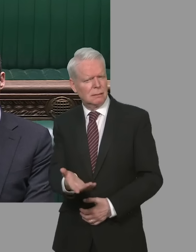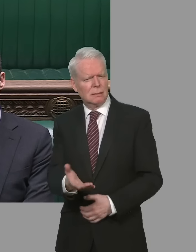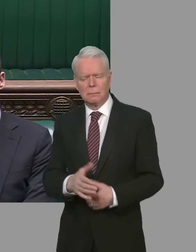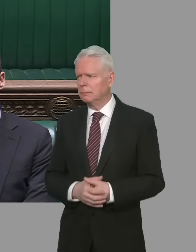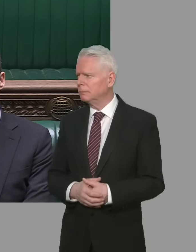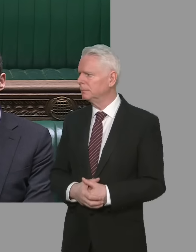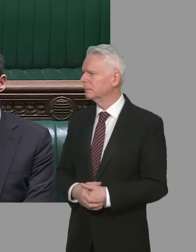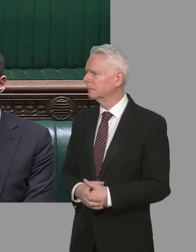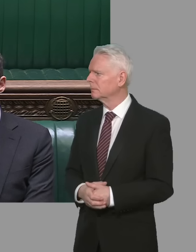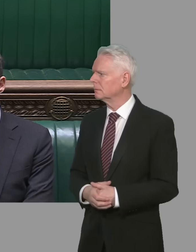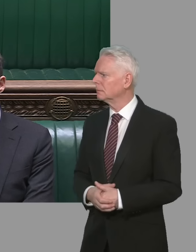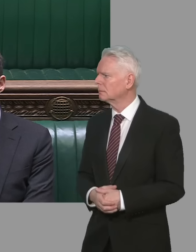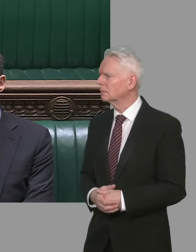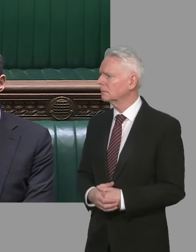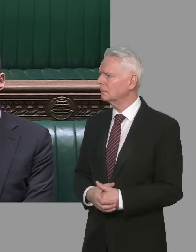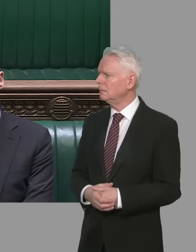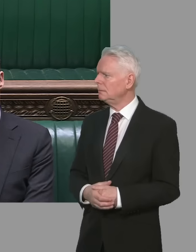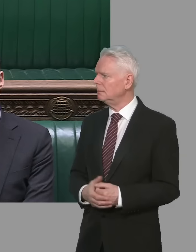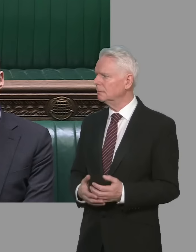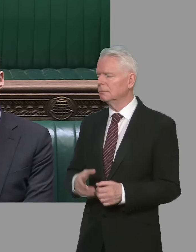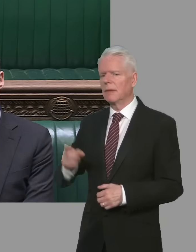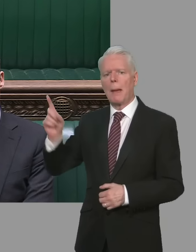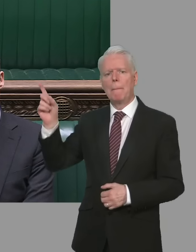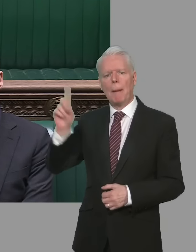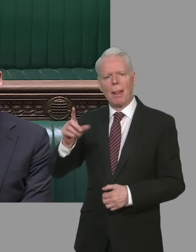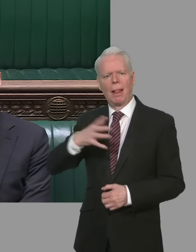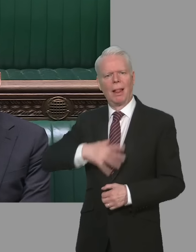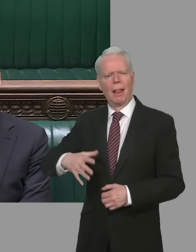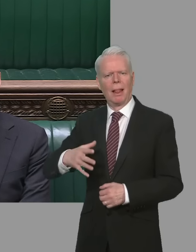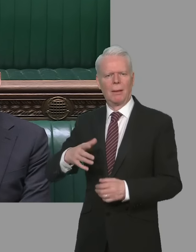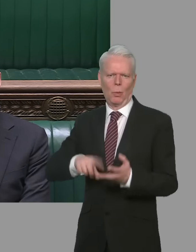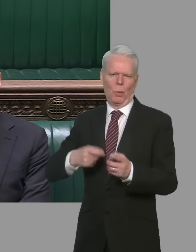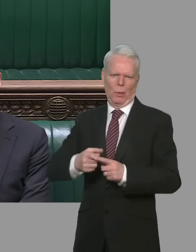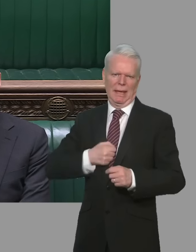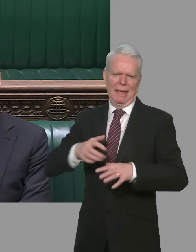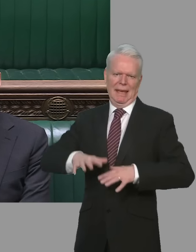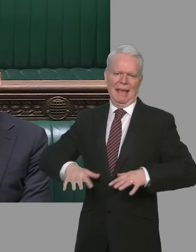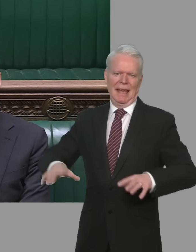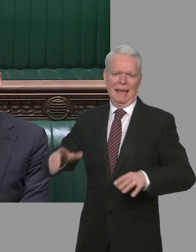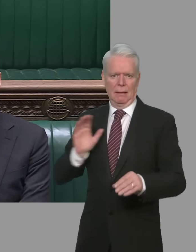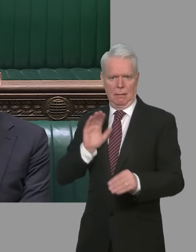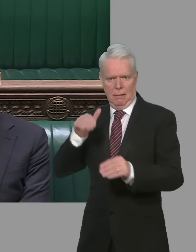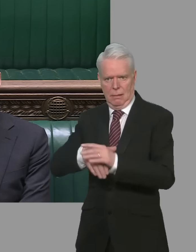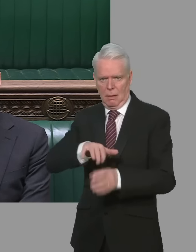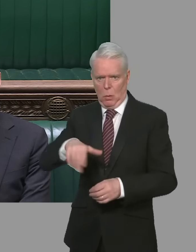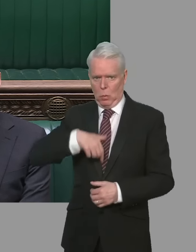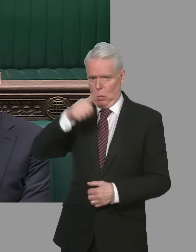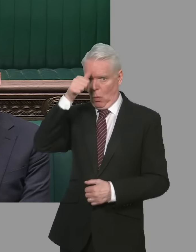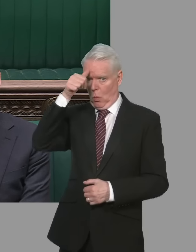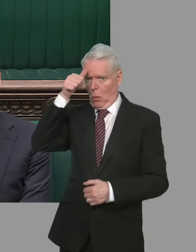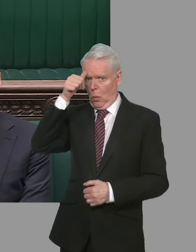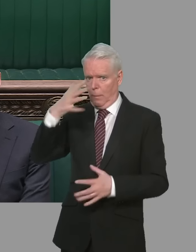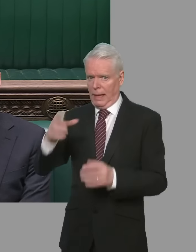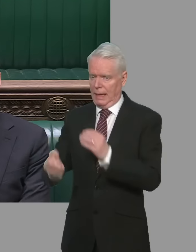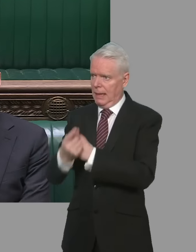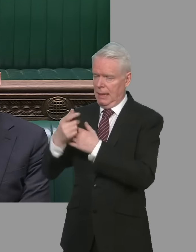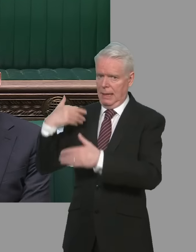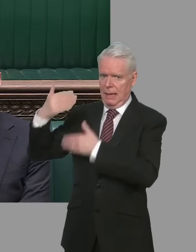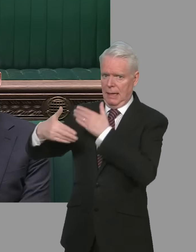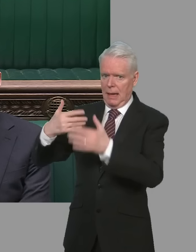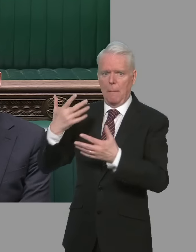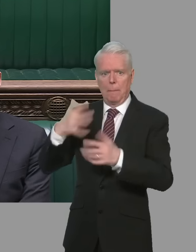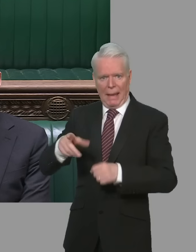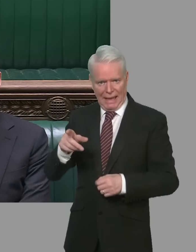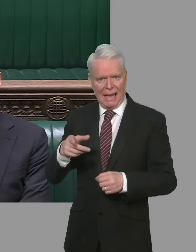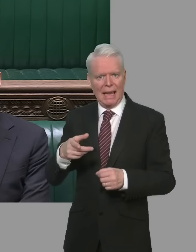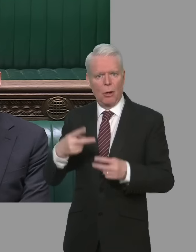review against any decision that has been made. It is for the courts to determine that. I would join with him, having seen what